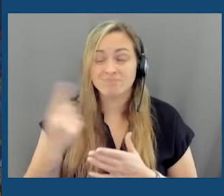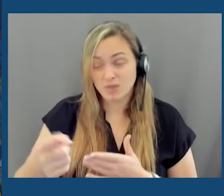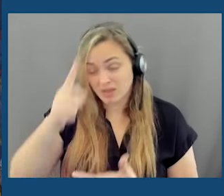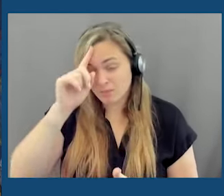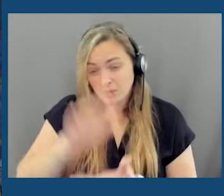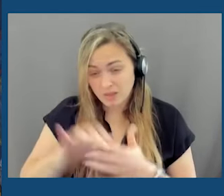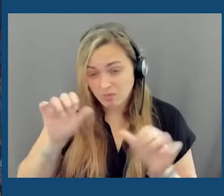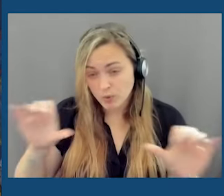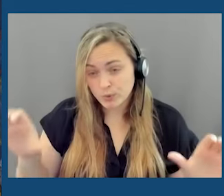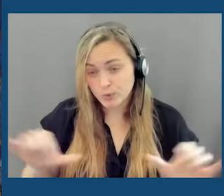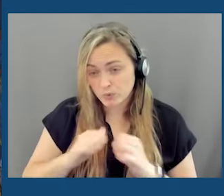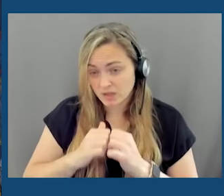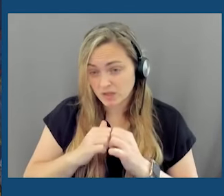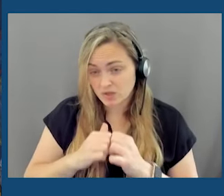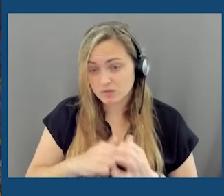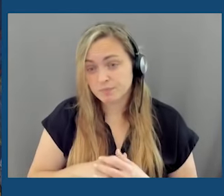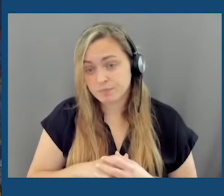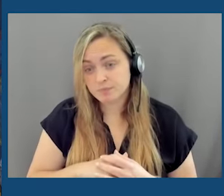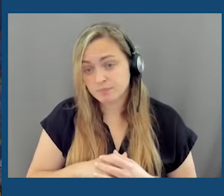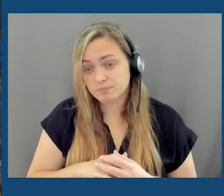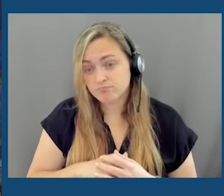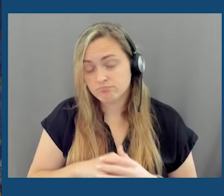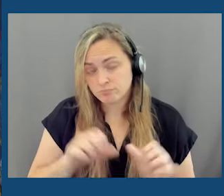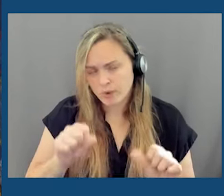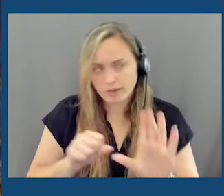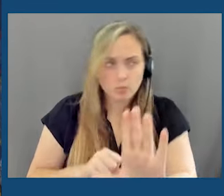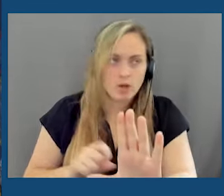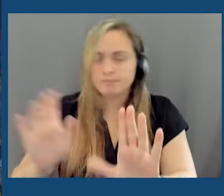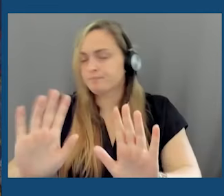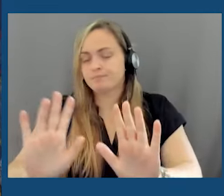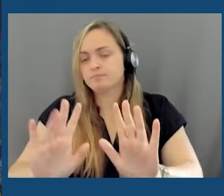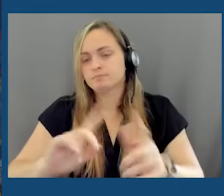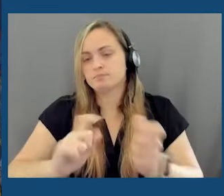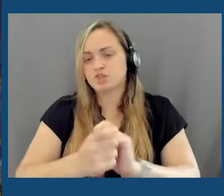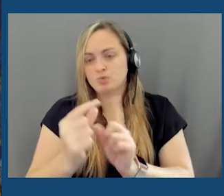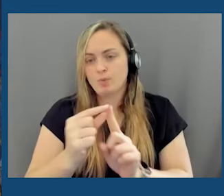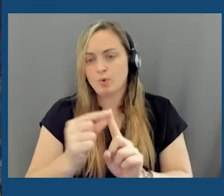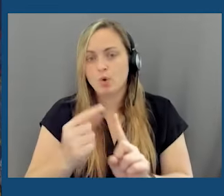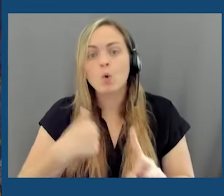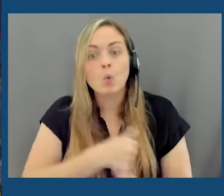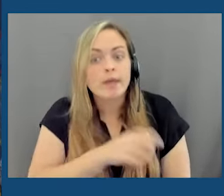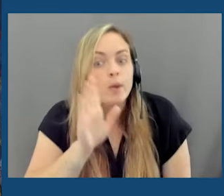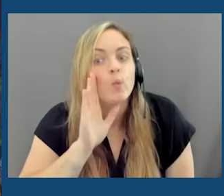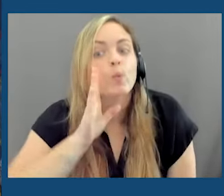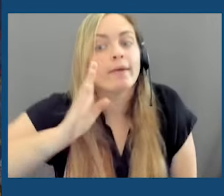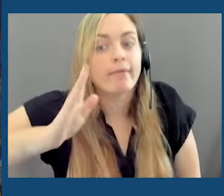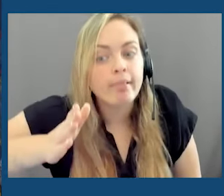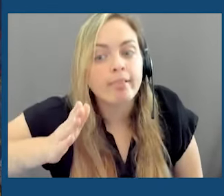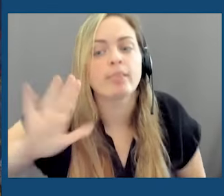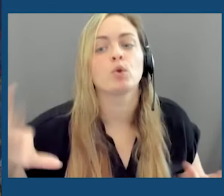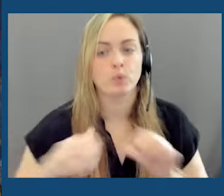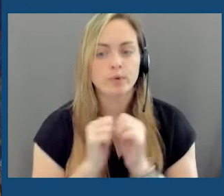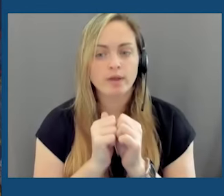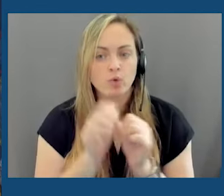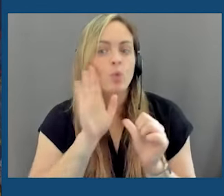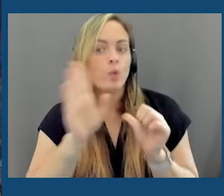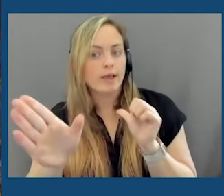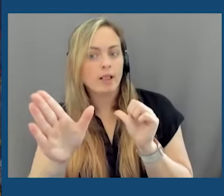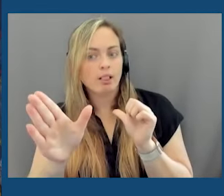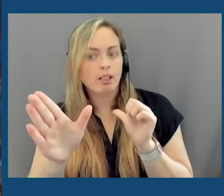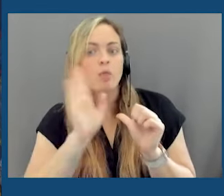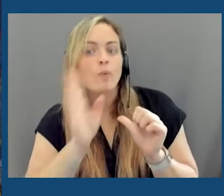can do that together. Well, let me say it like this. We will do that together. There's no